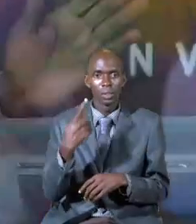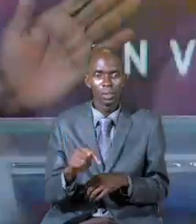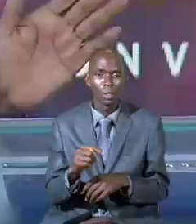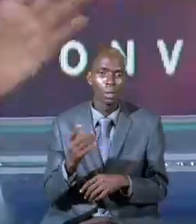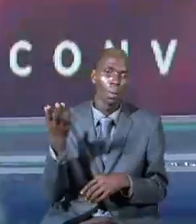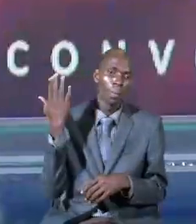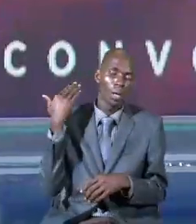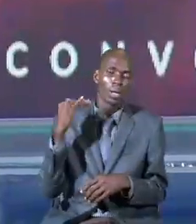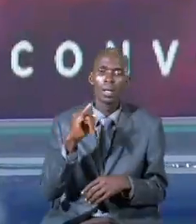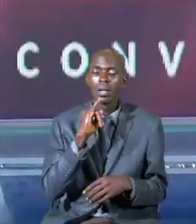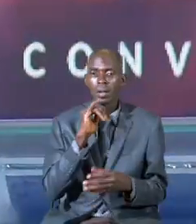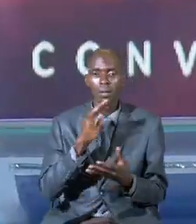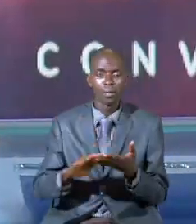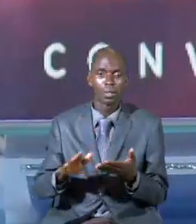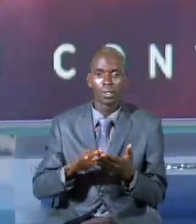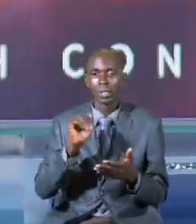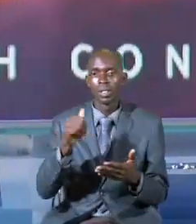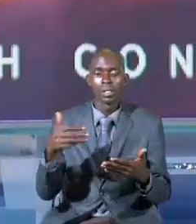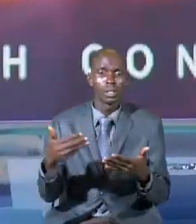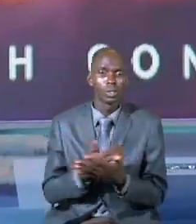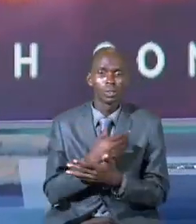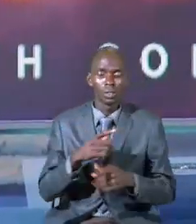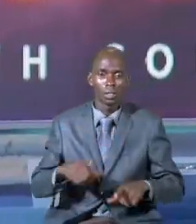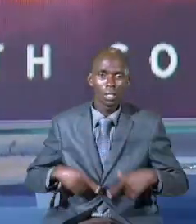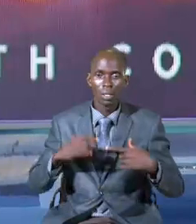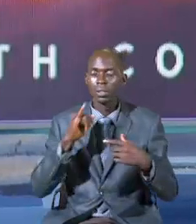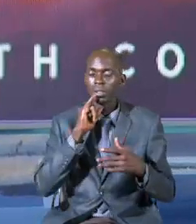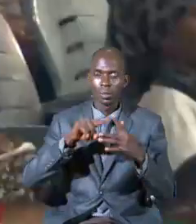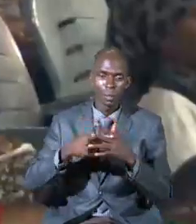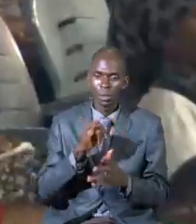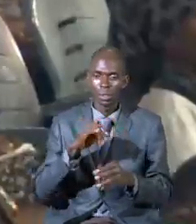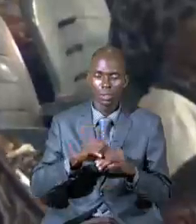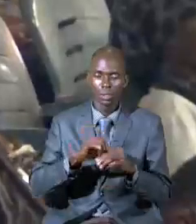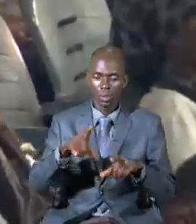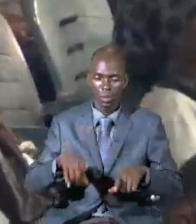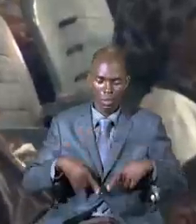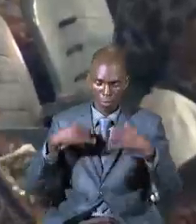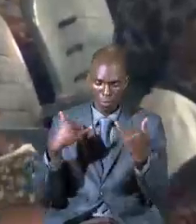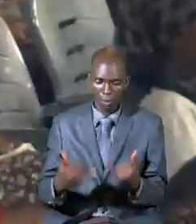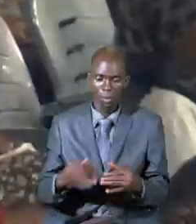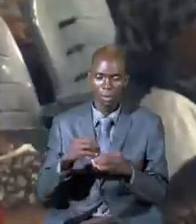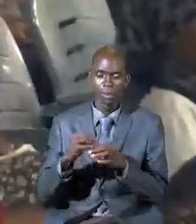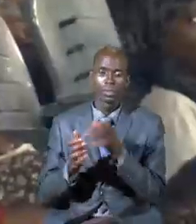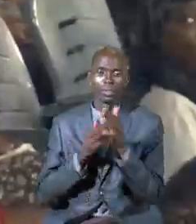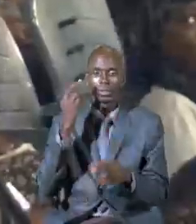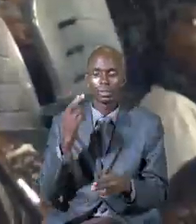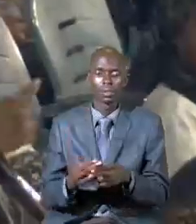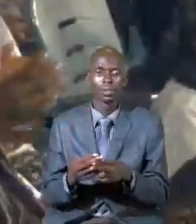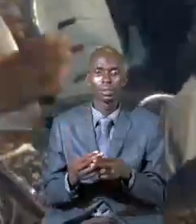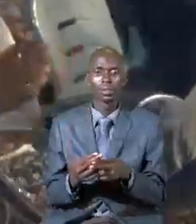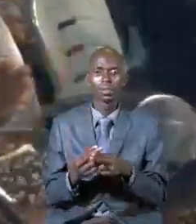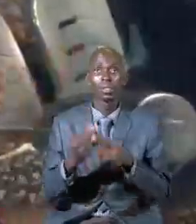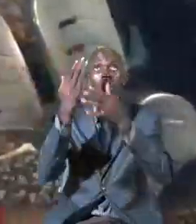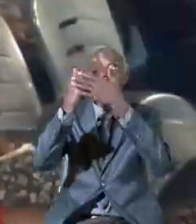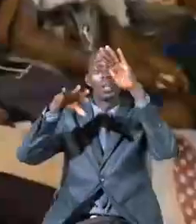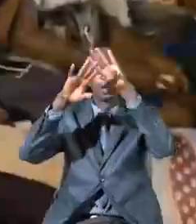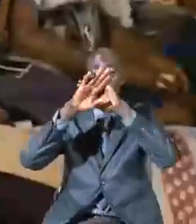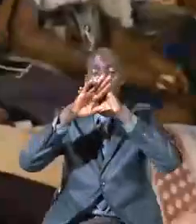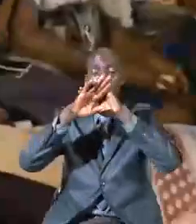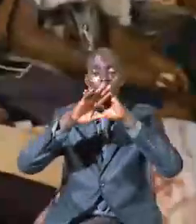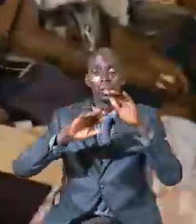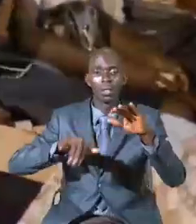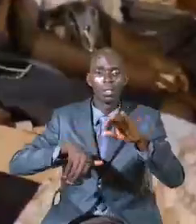forgiven. A new life is beginning in your life right now in Jesus' name. Heaven, confirm that in your